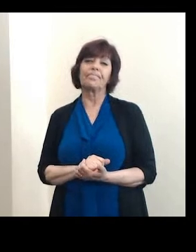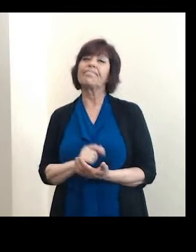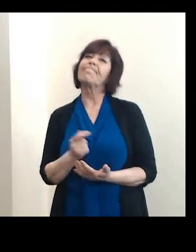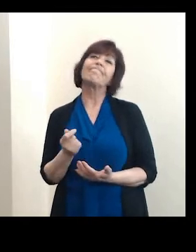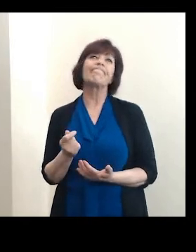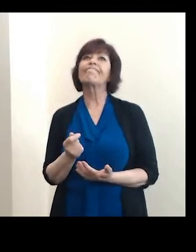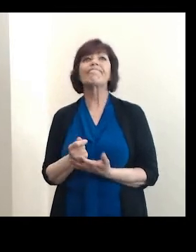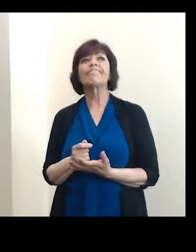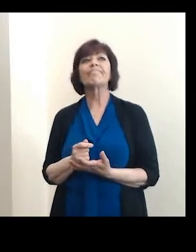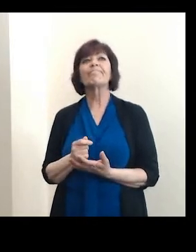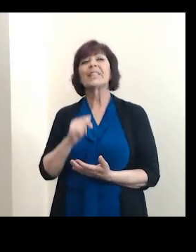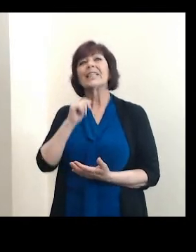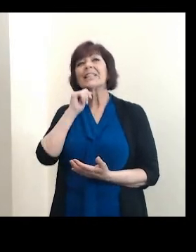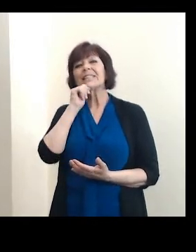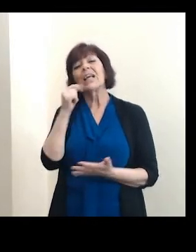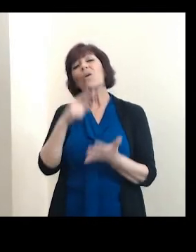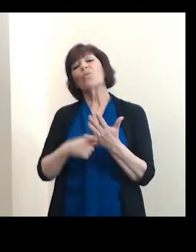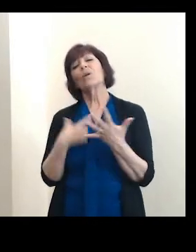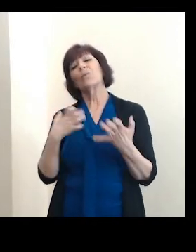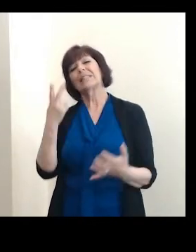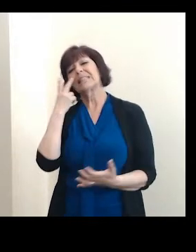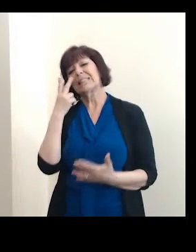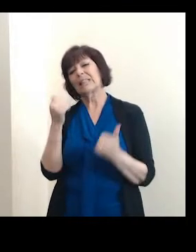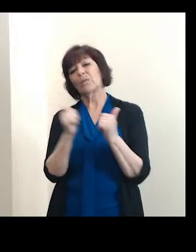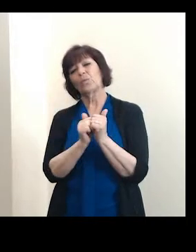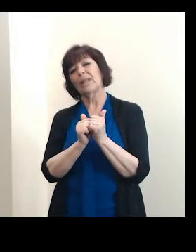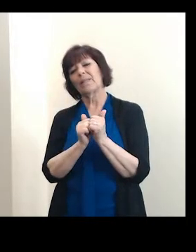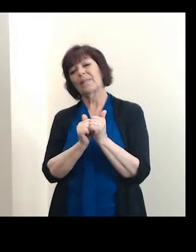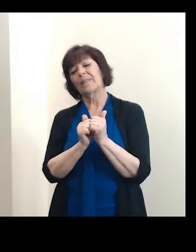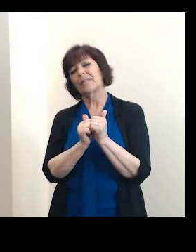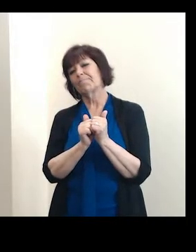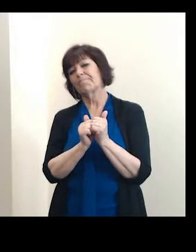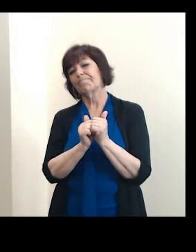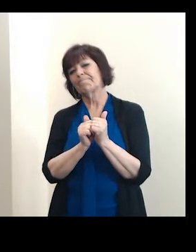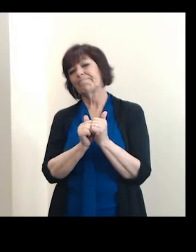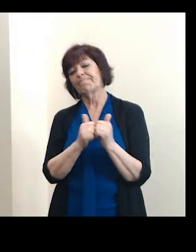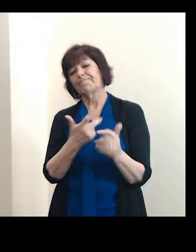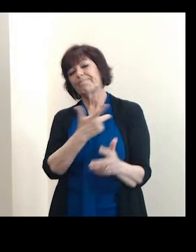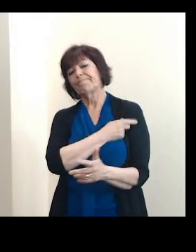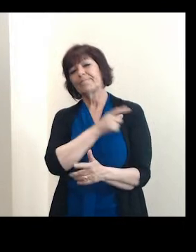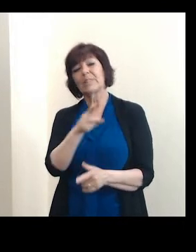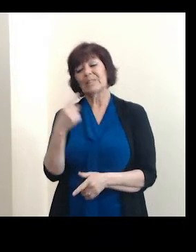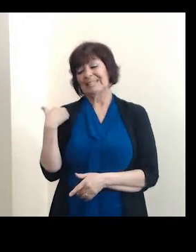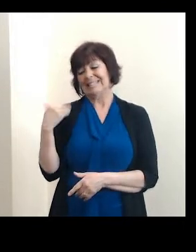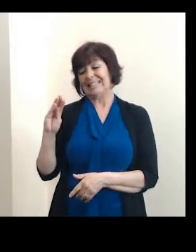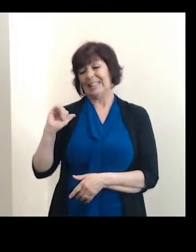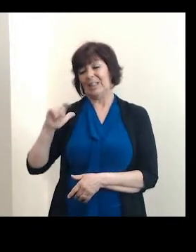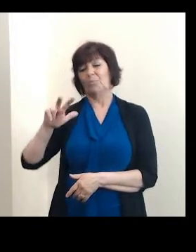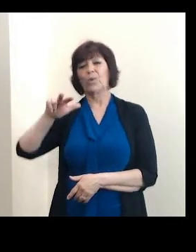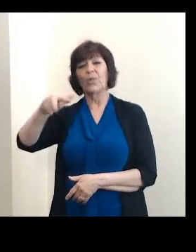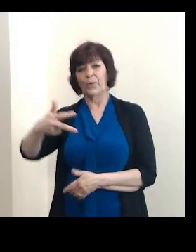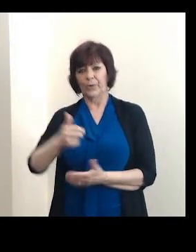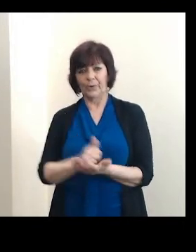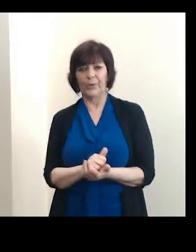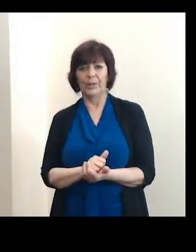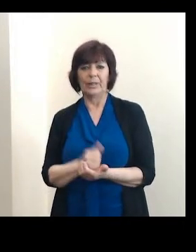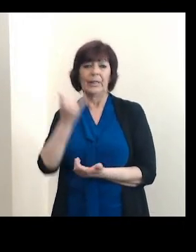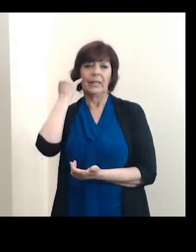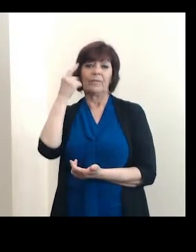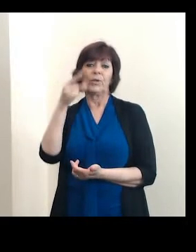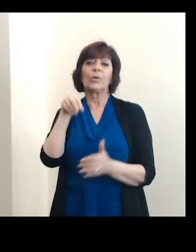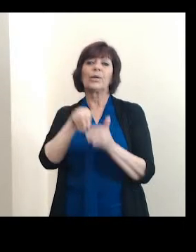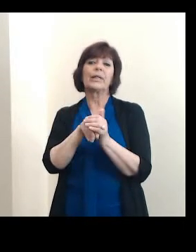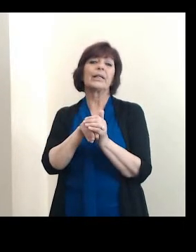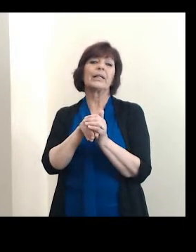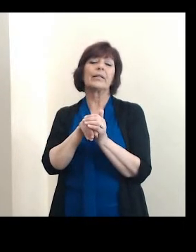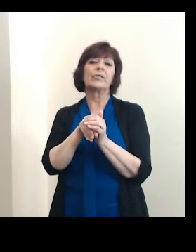not the equity we would like to see with regards to vaccine doses. So this is as of April 3rd, and if you are in a suburban